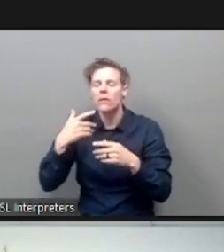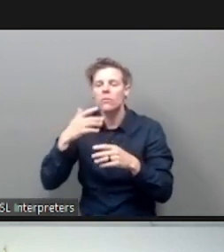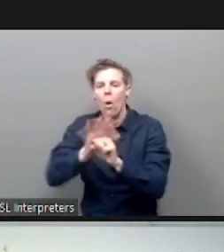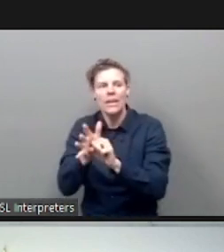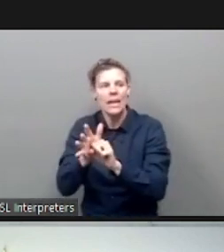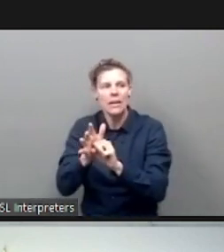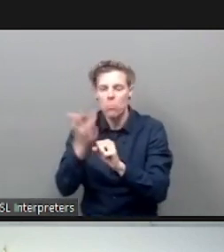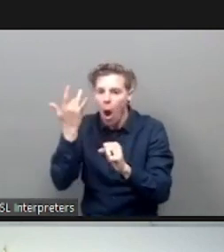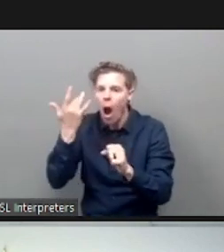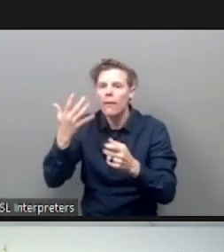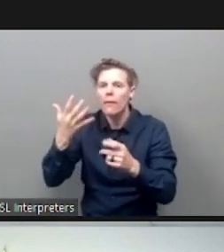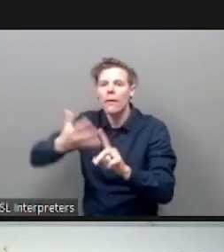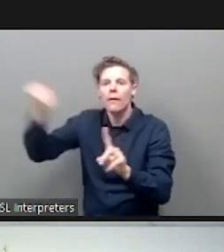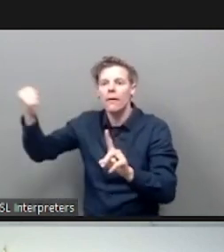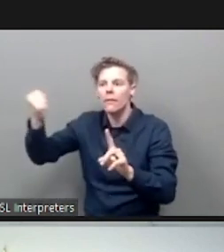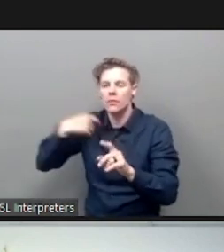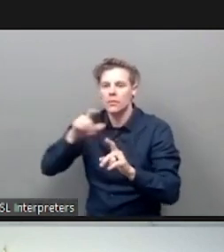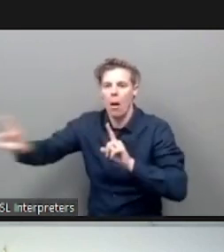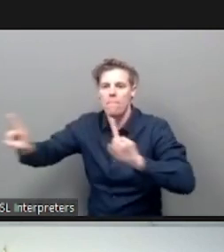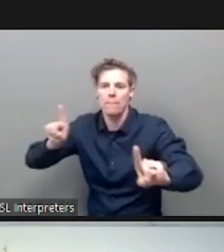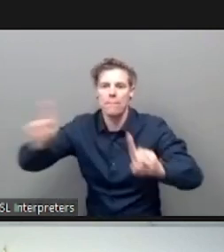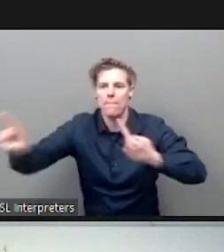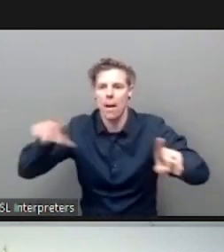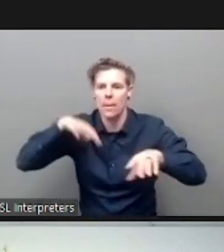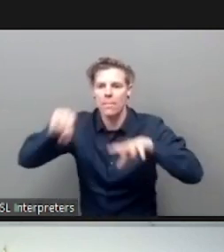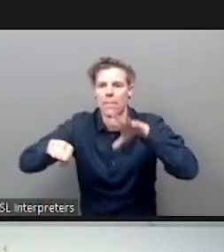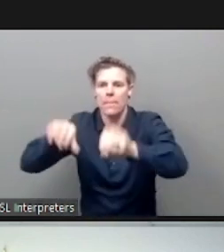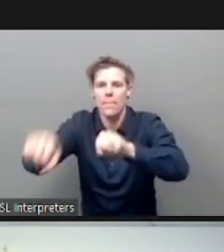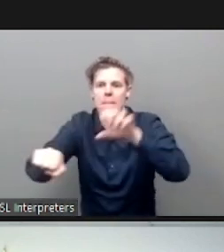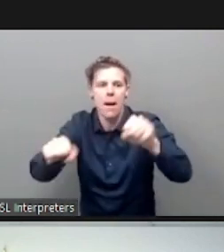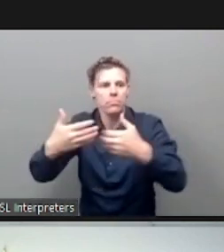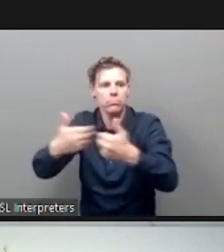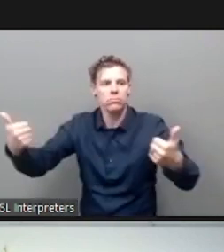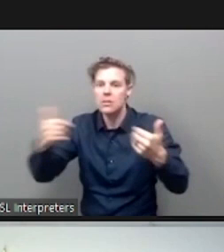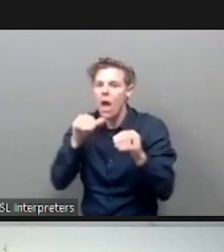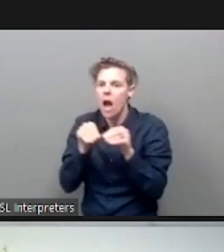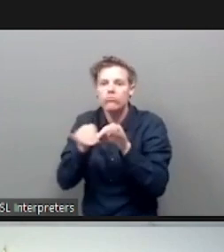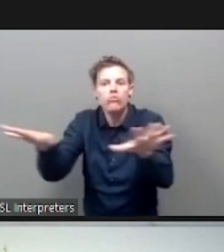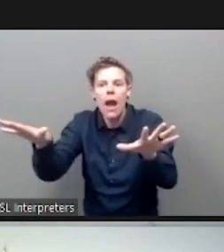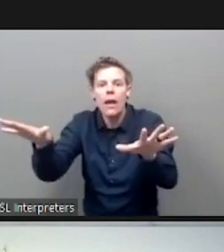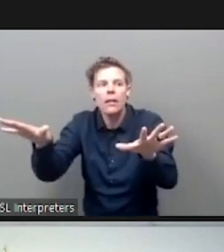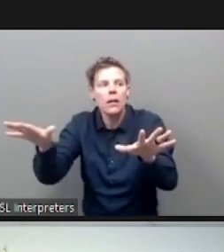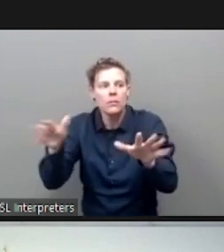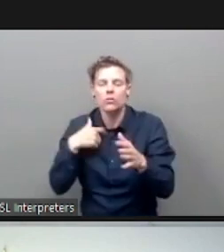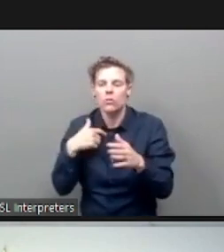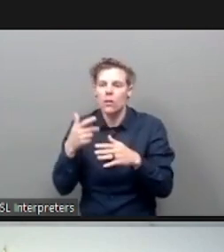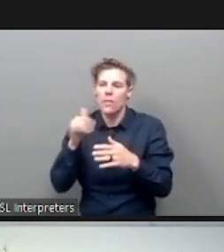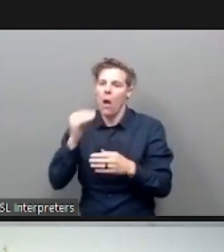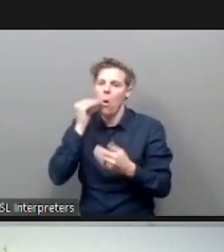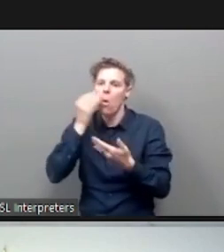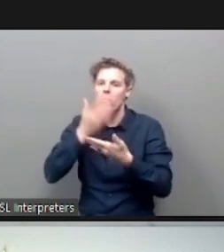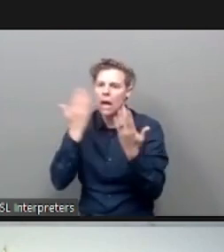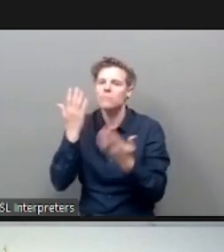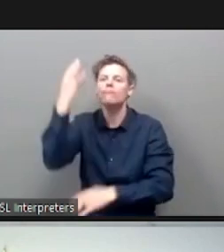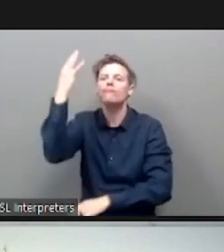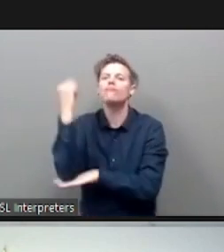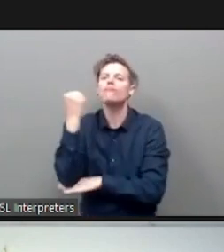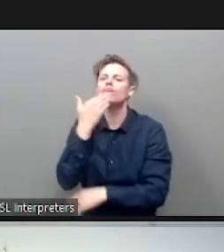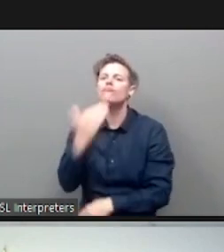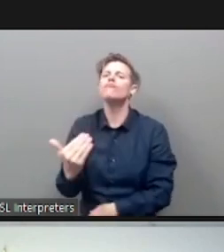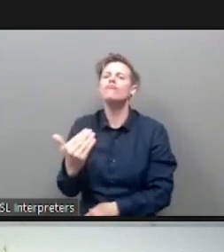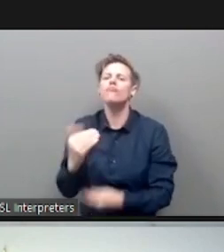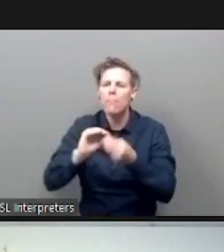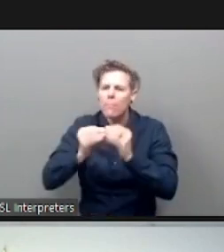spread it. So you can see that the shelter stayed open. You didn't have a lot of positives anymore because you pulled out all